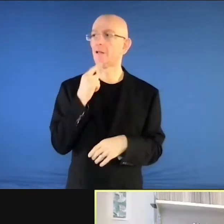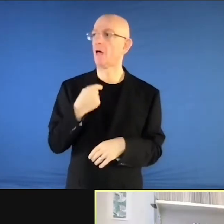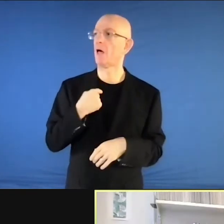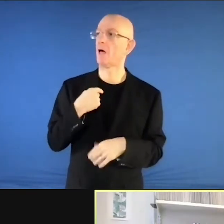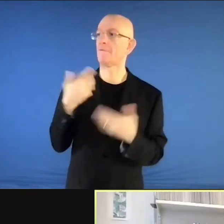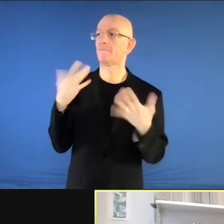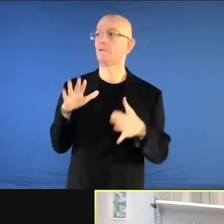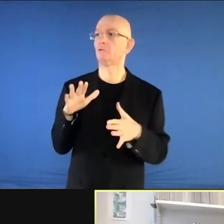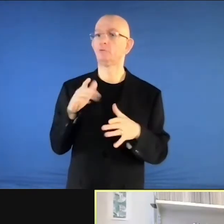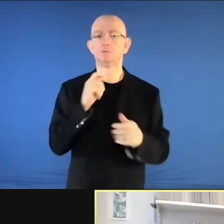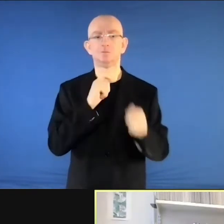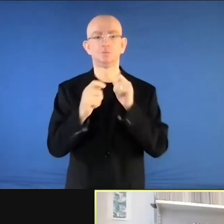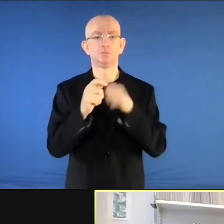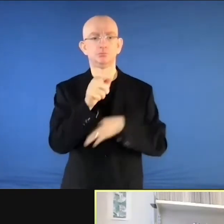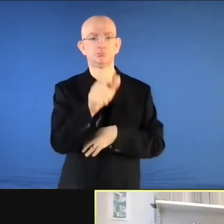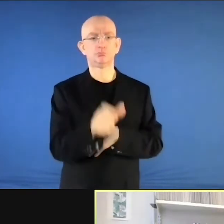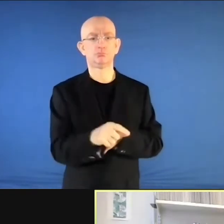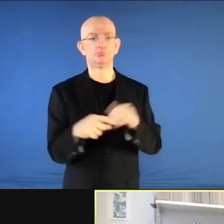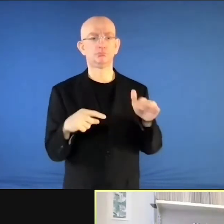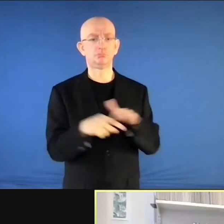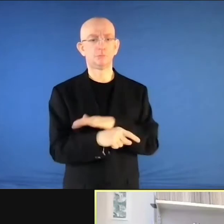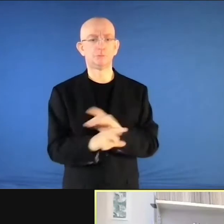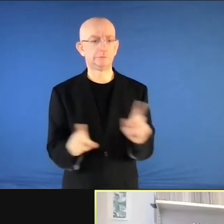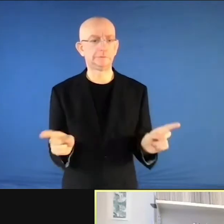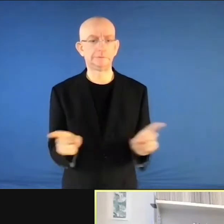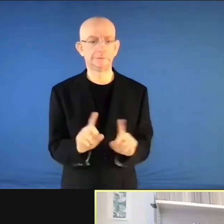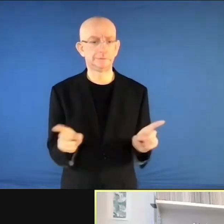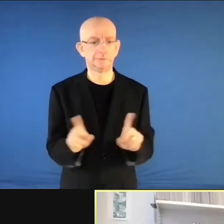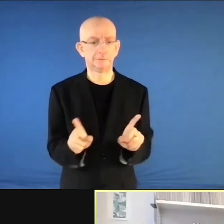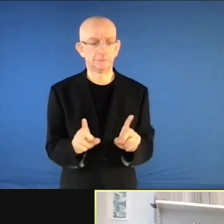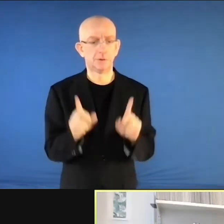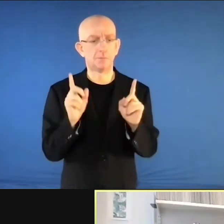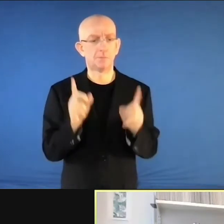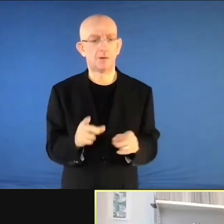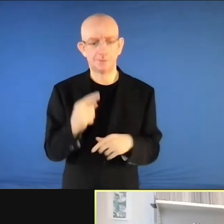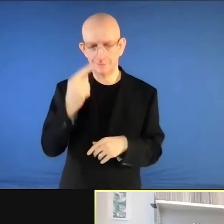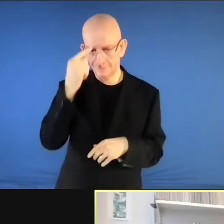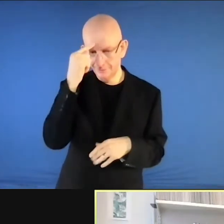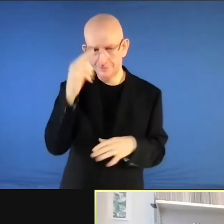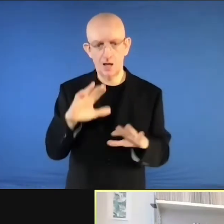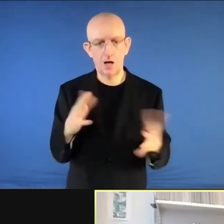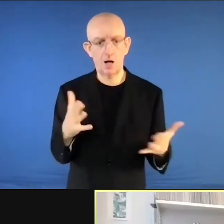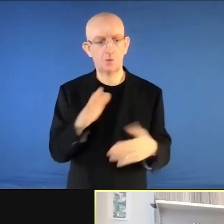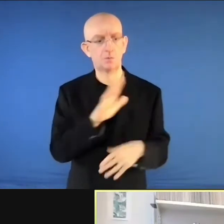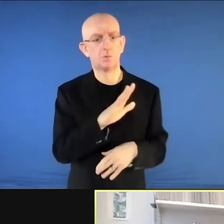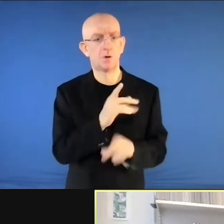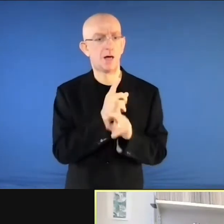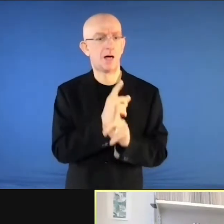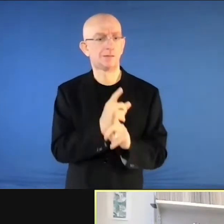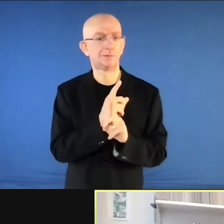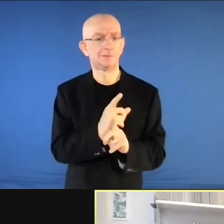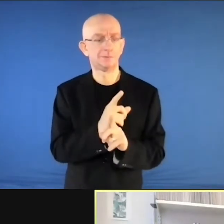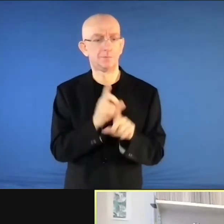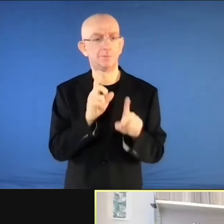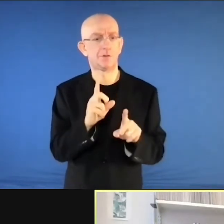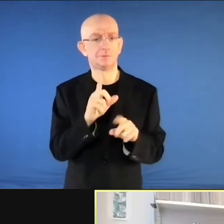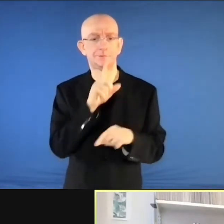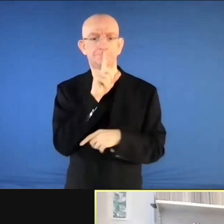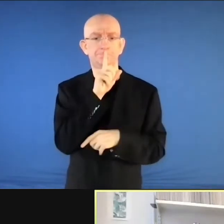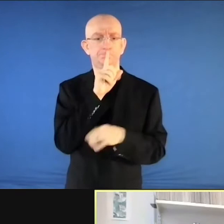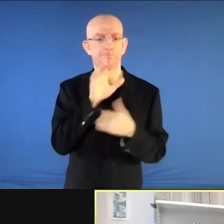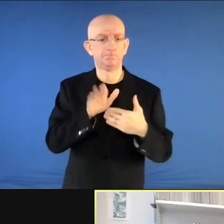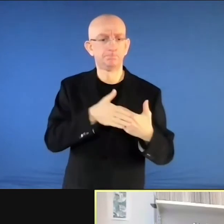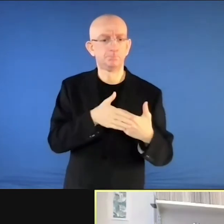occasions. But equally, bringing their ideas into